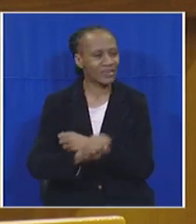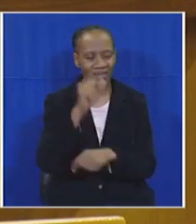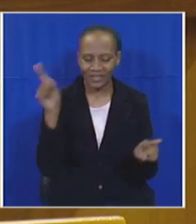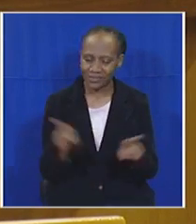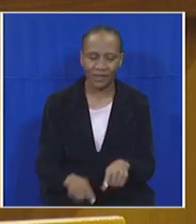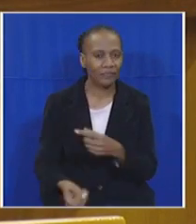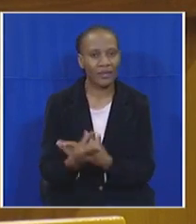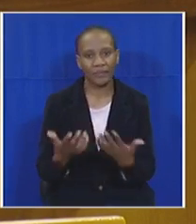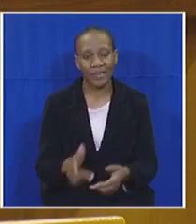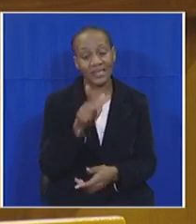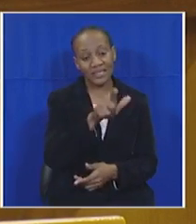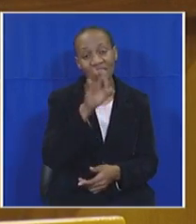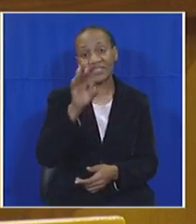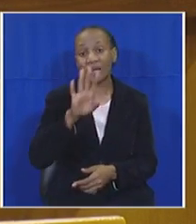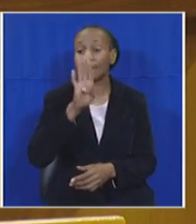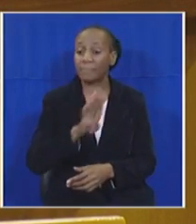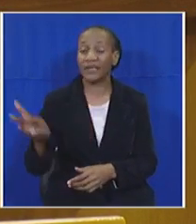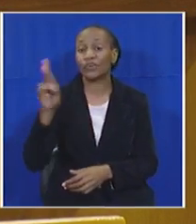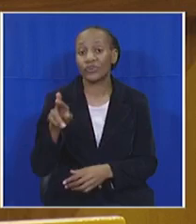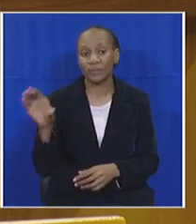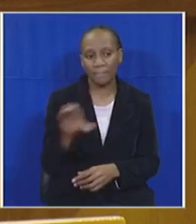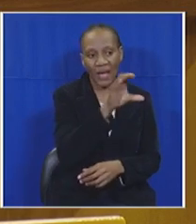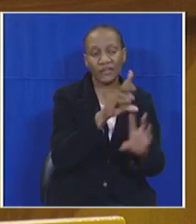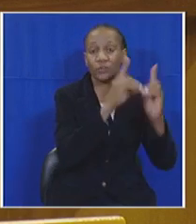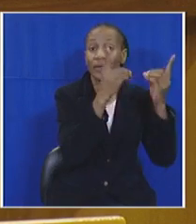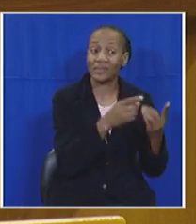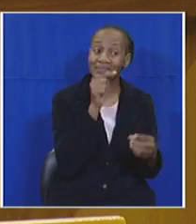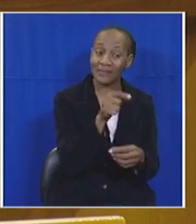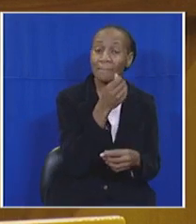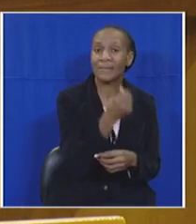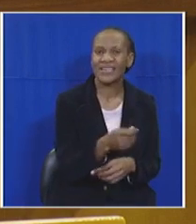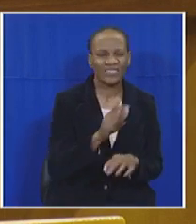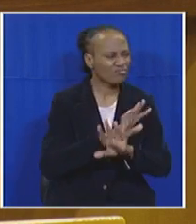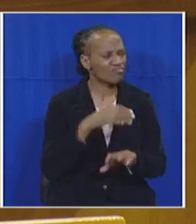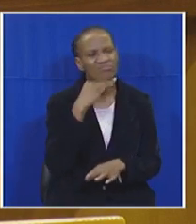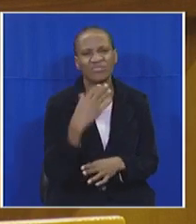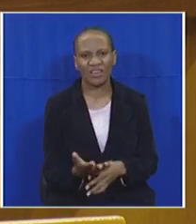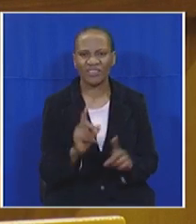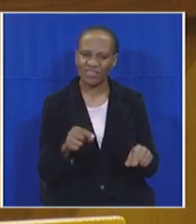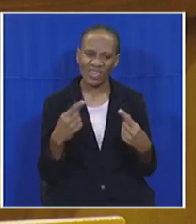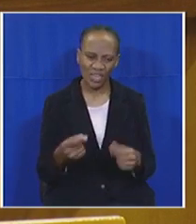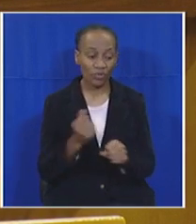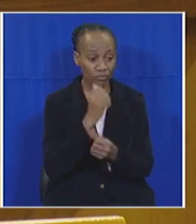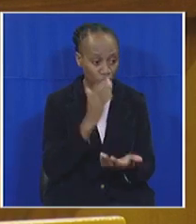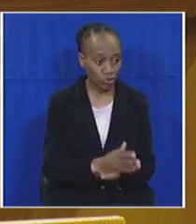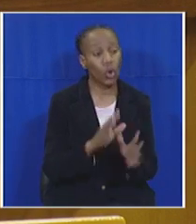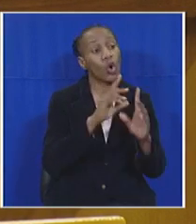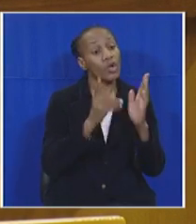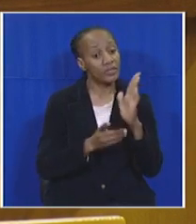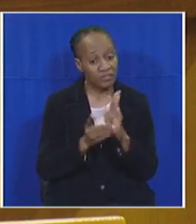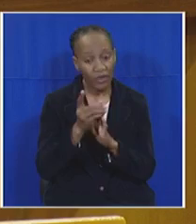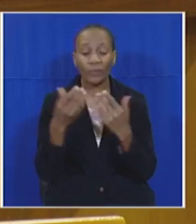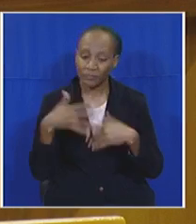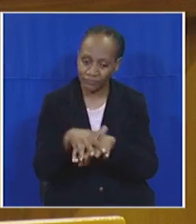The 73 billion allocated to this department is not sufficient to carry out the necessary development